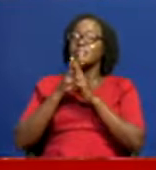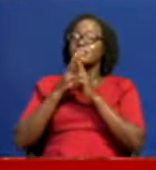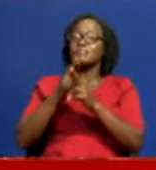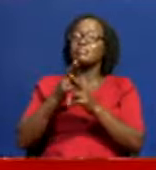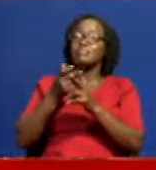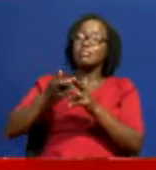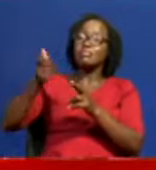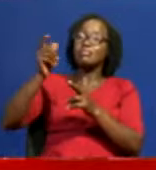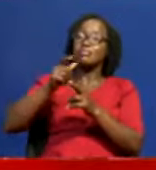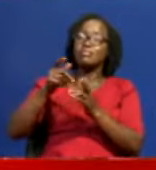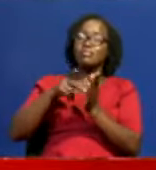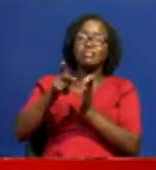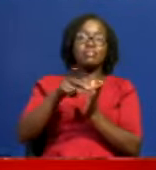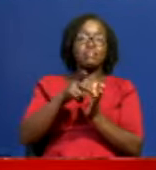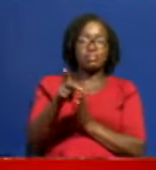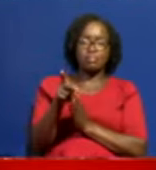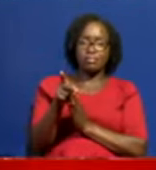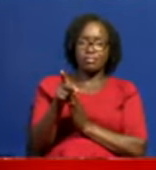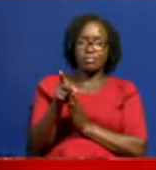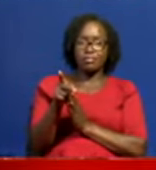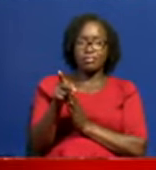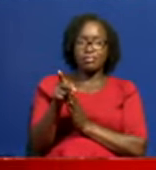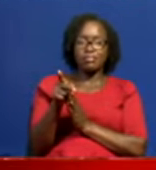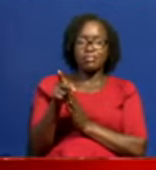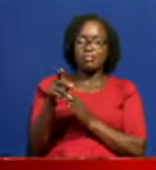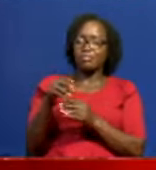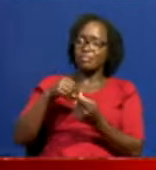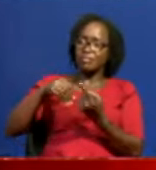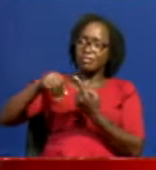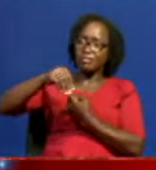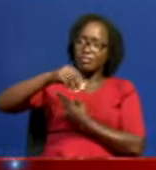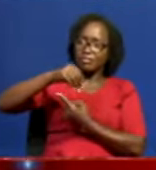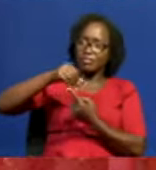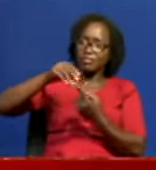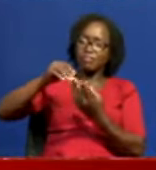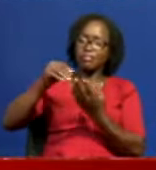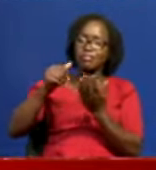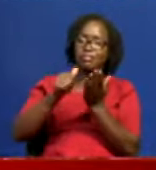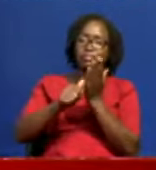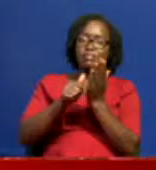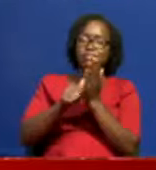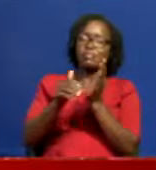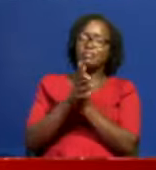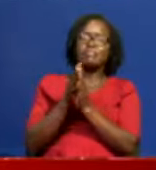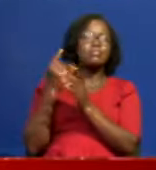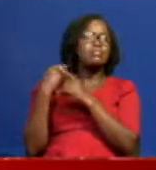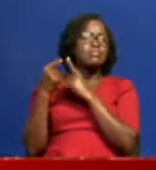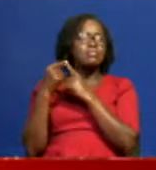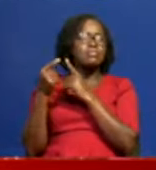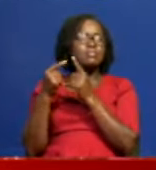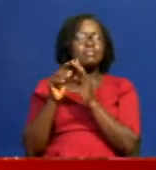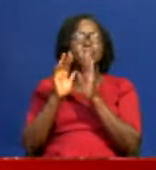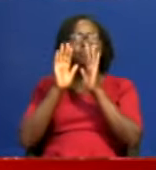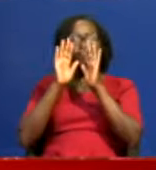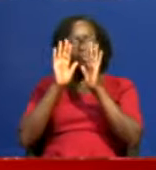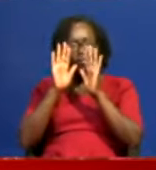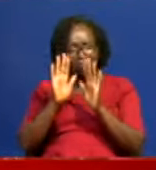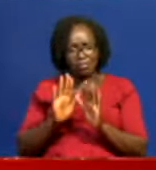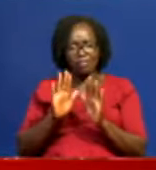increased commodity prices. Fertilizers and cereals experienced significant price